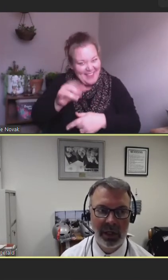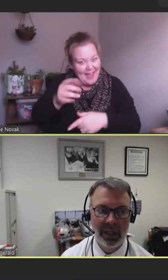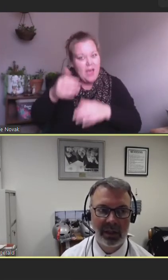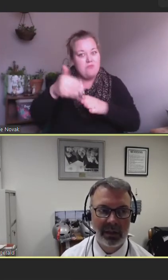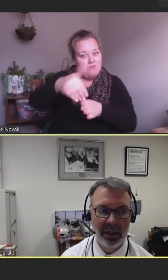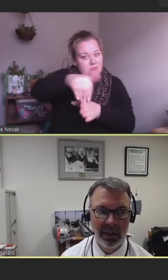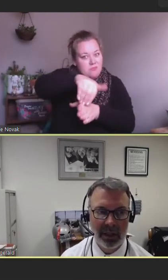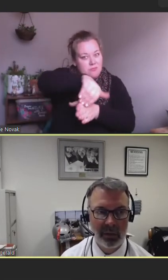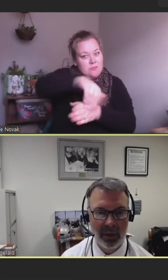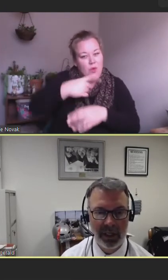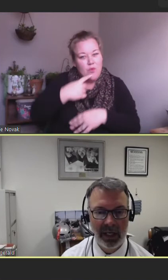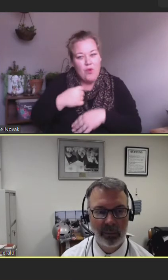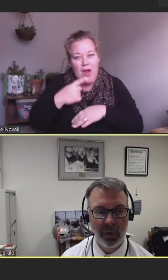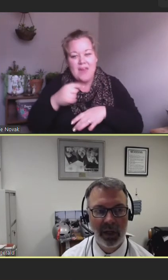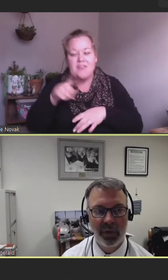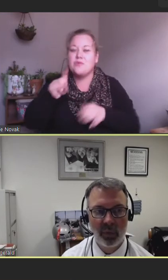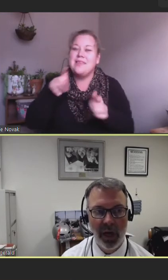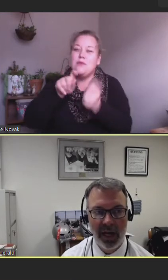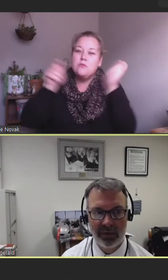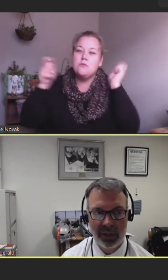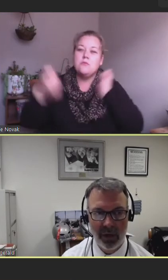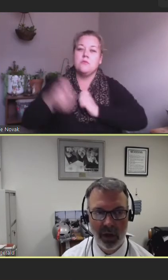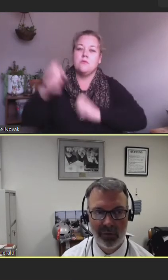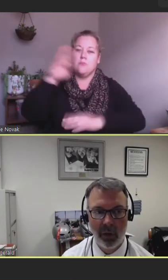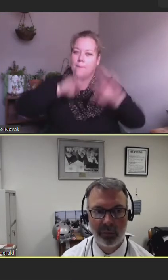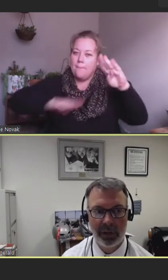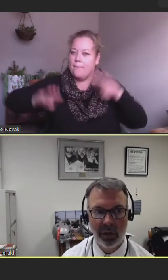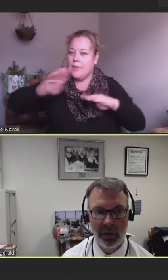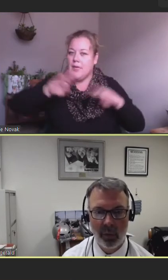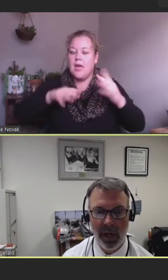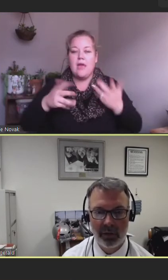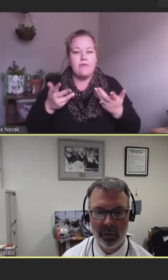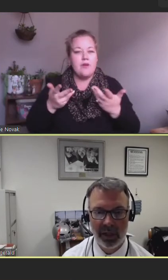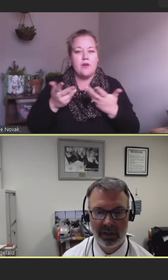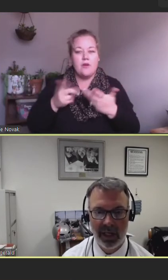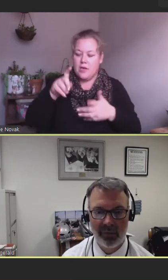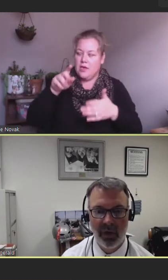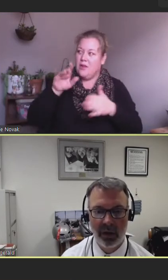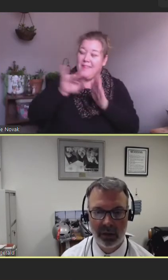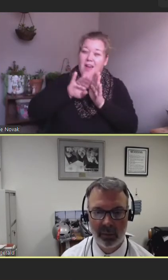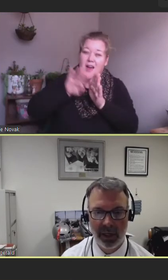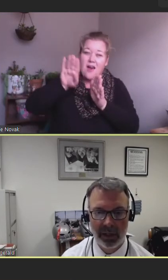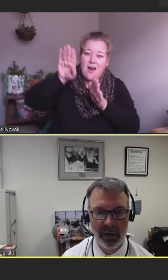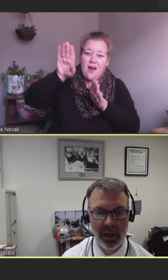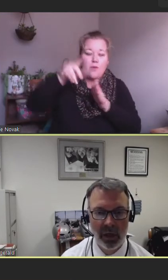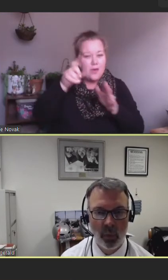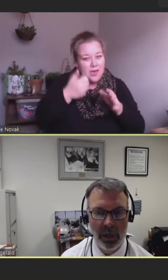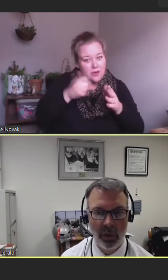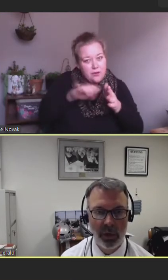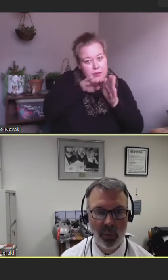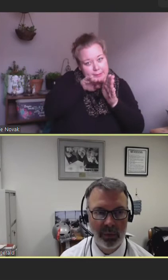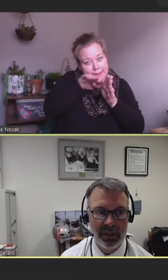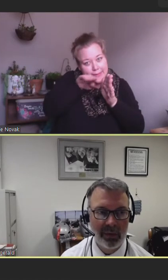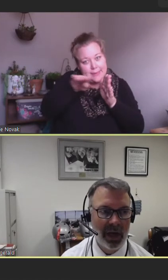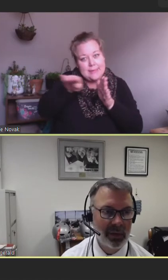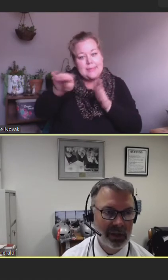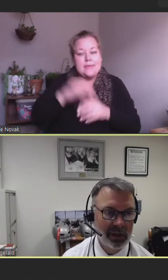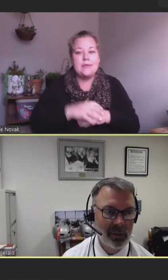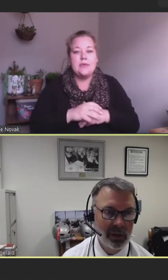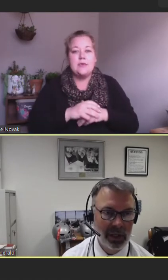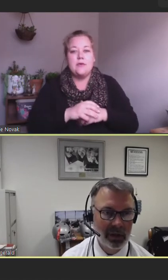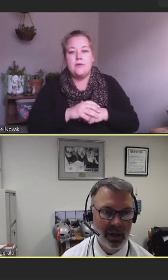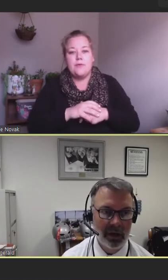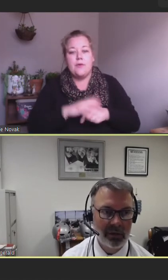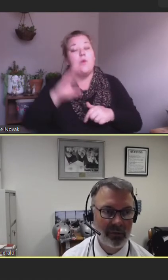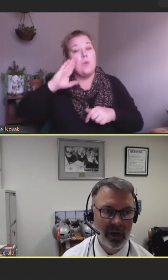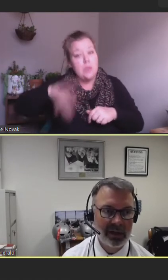so we can really kind of blunt the rise of this curve and hopefully turn it around to where things kind of fall a little bit. We know there will be some virus in the